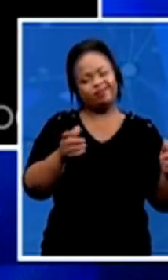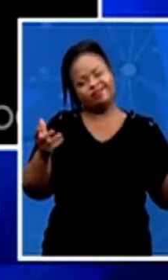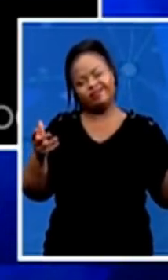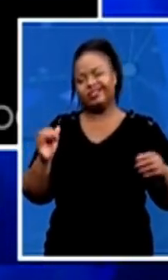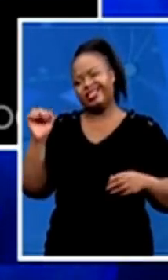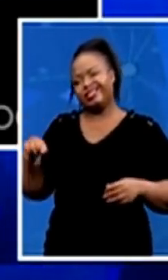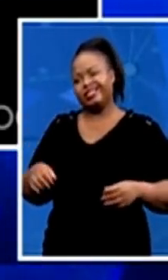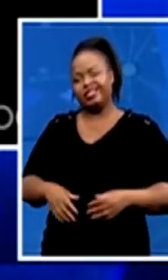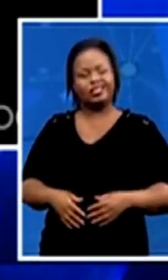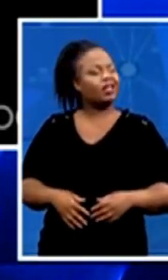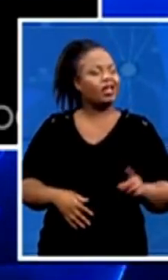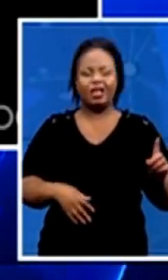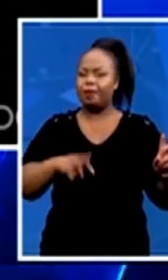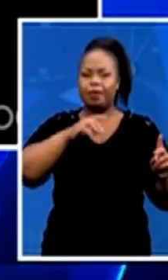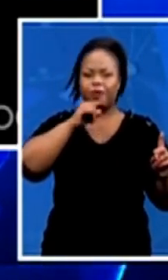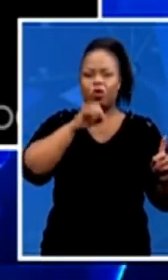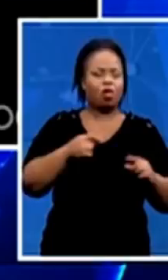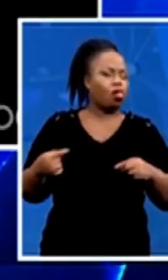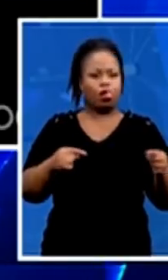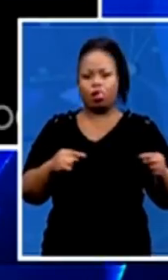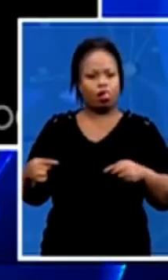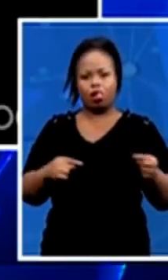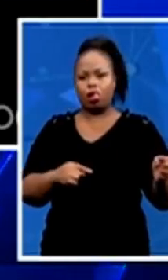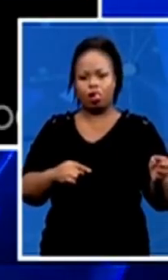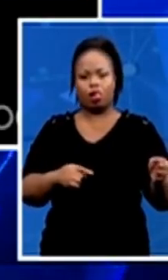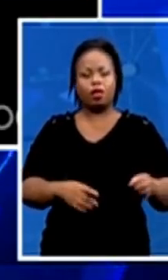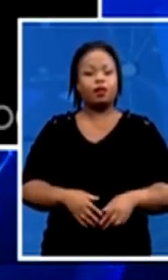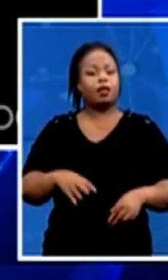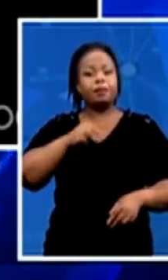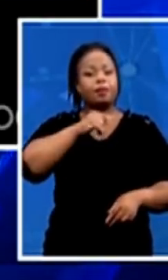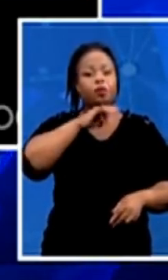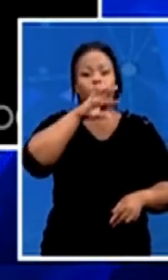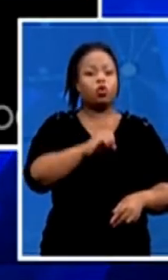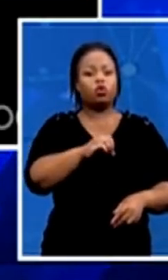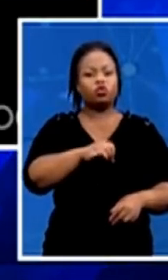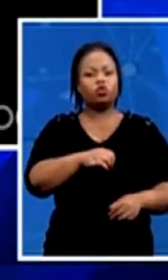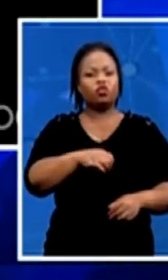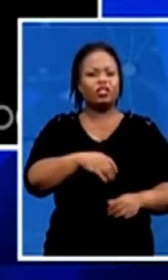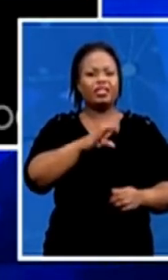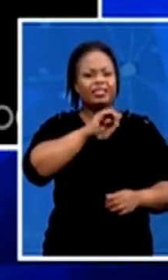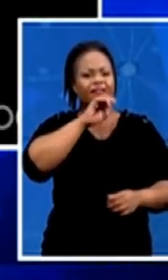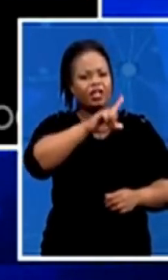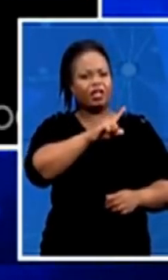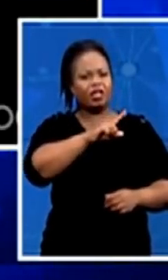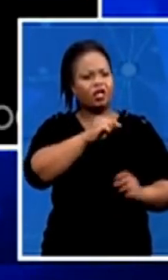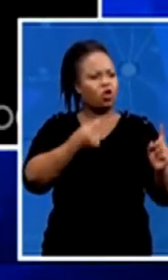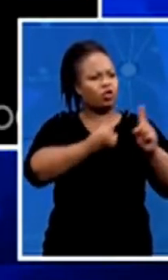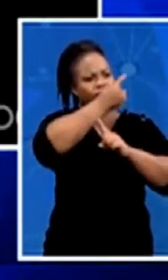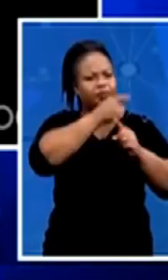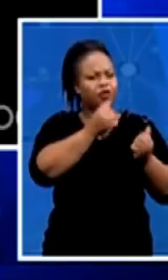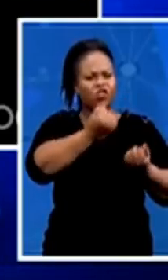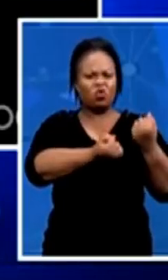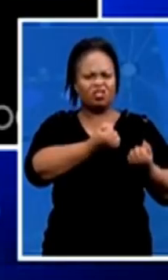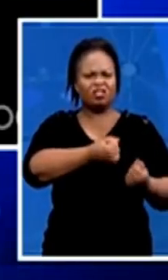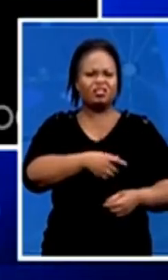court. Mamabolo was not dealing with civil contempt at all. You're talking about PECO. Yes, whichever. Faki, PECO,